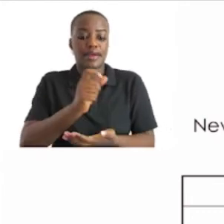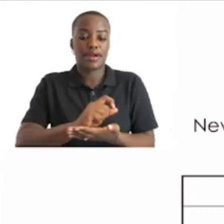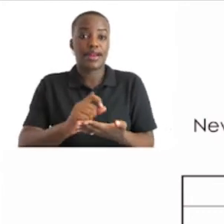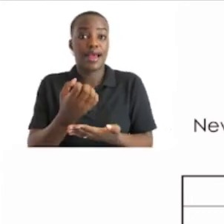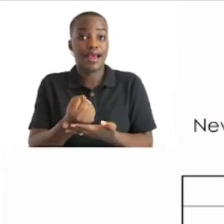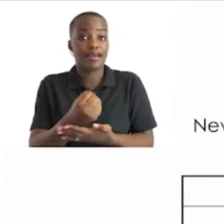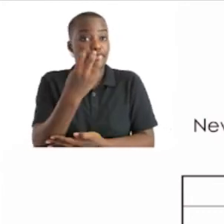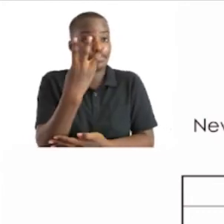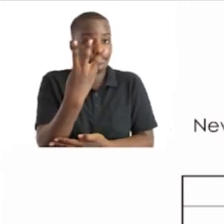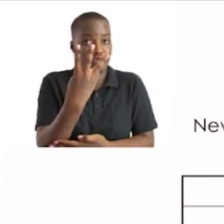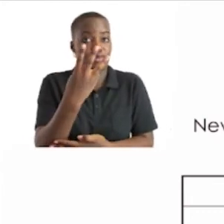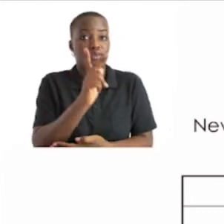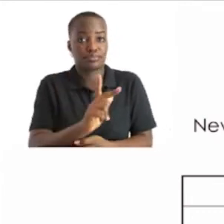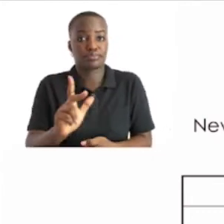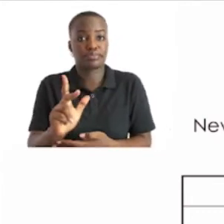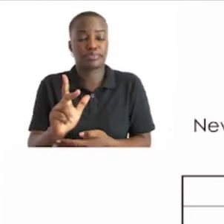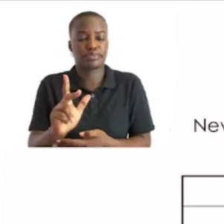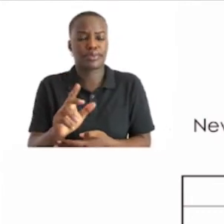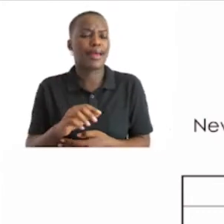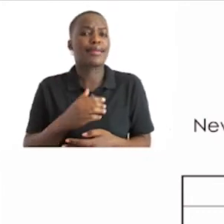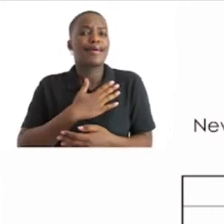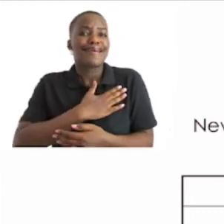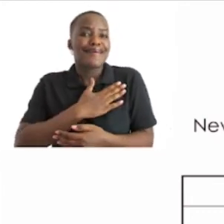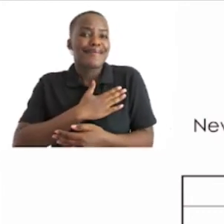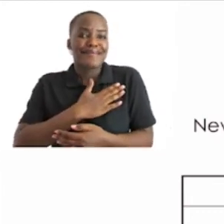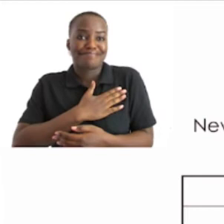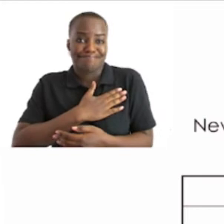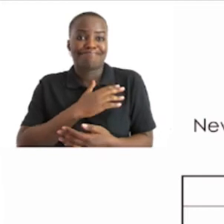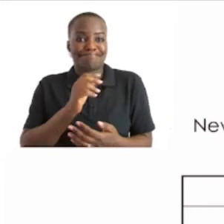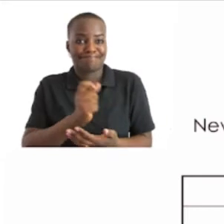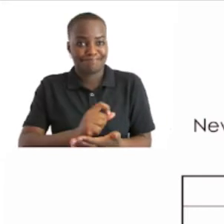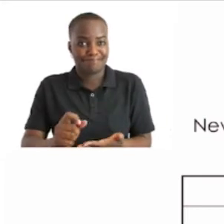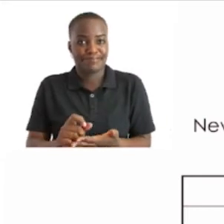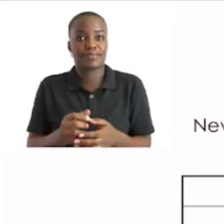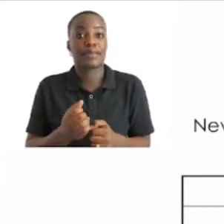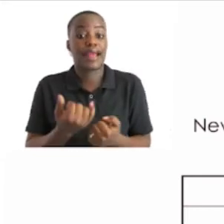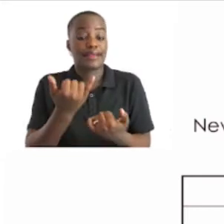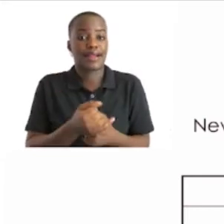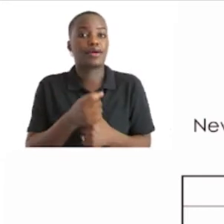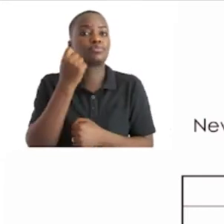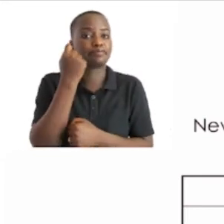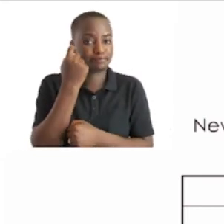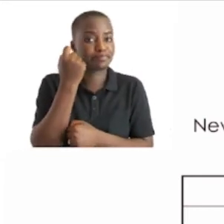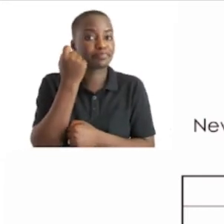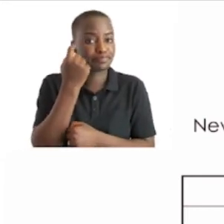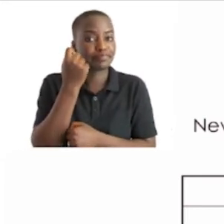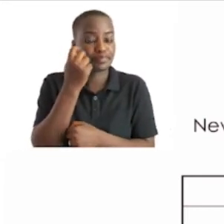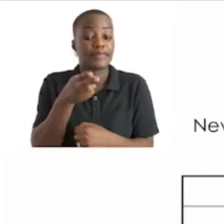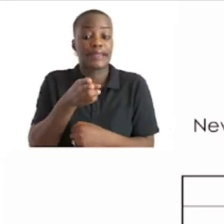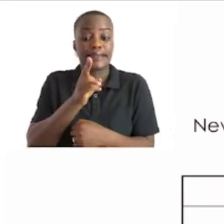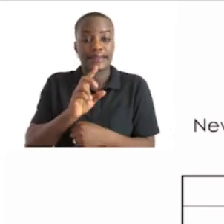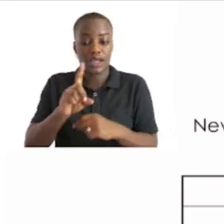writing has 3 people that they consider their favorite subject, you are now able to answer the